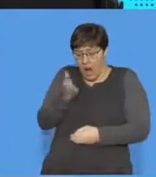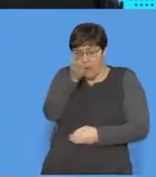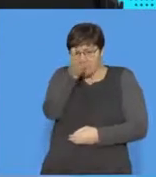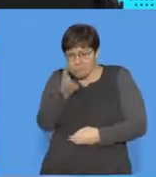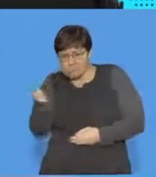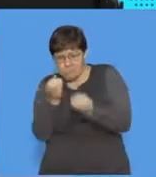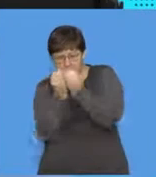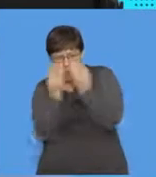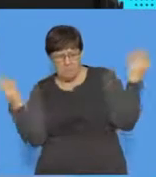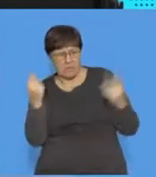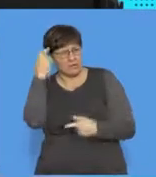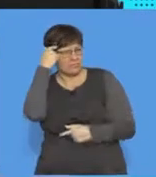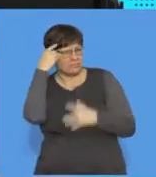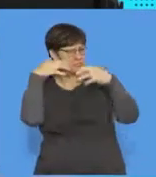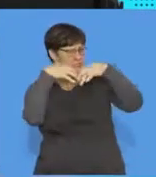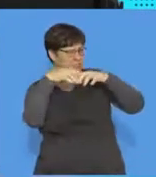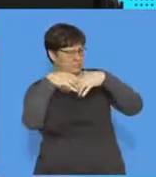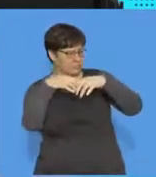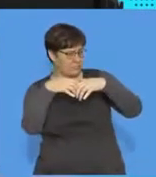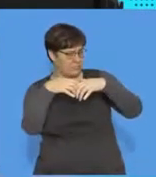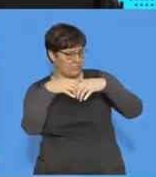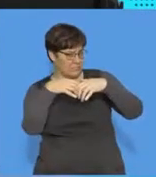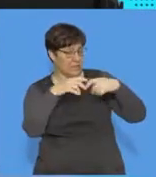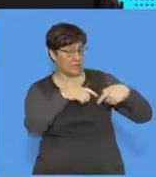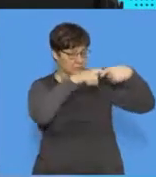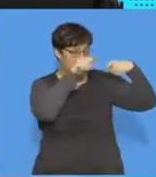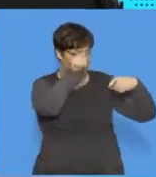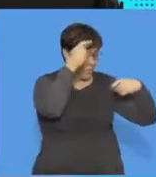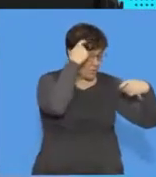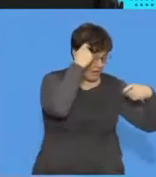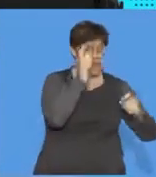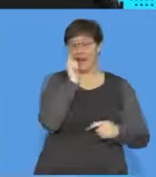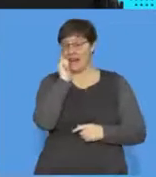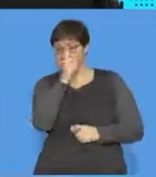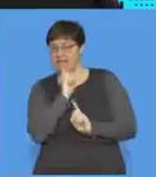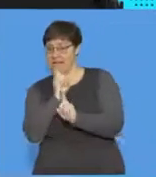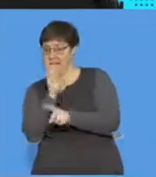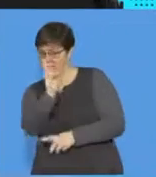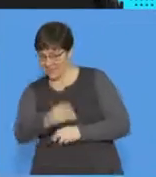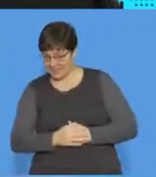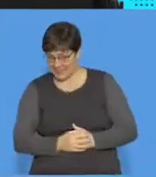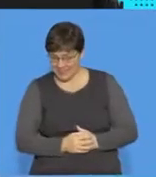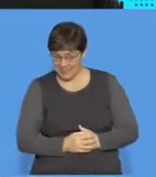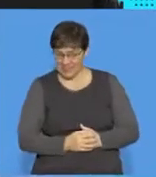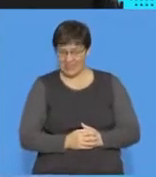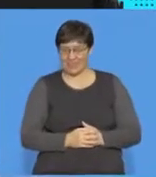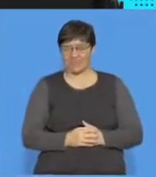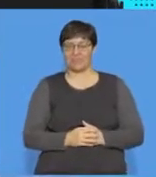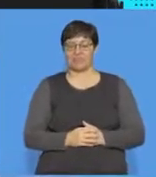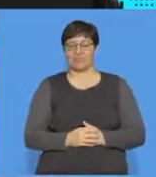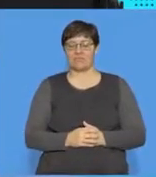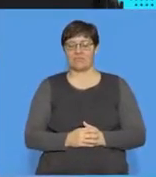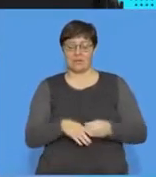some guesses? Think about it, because we're going to answer that question a little later in the lesson.